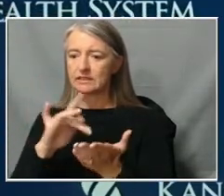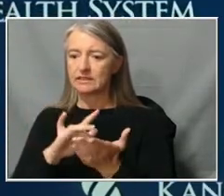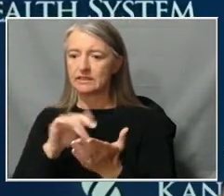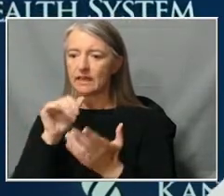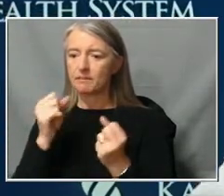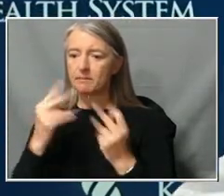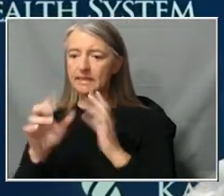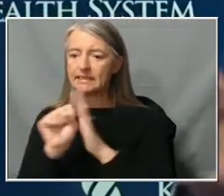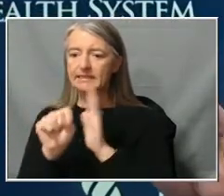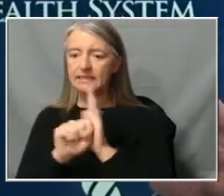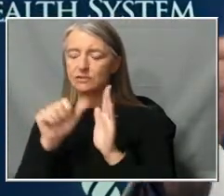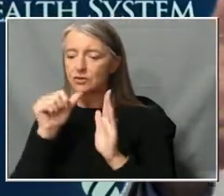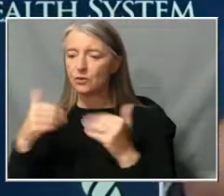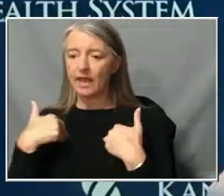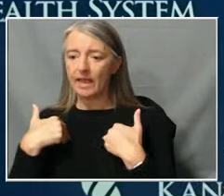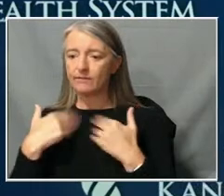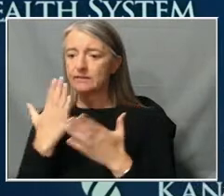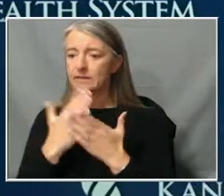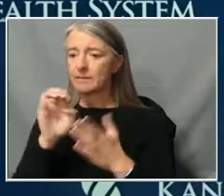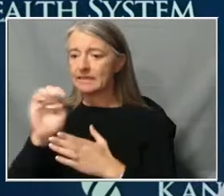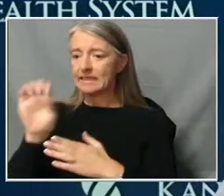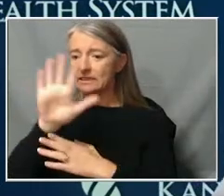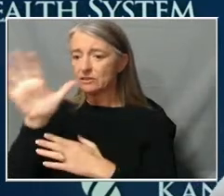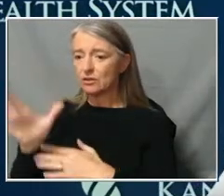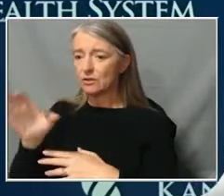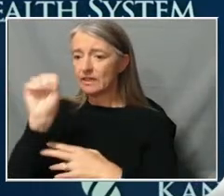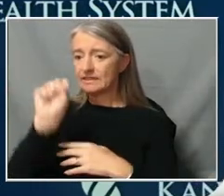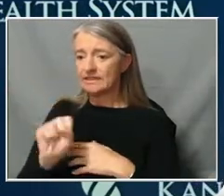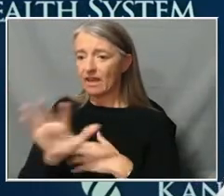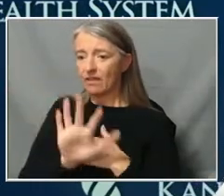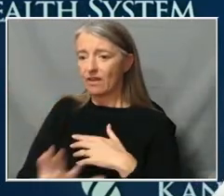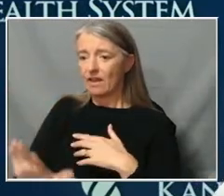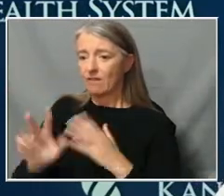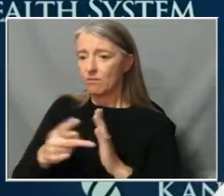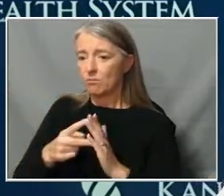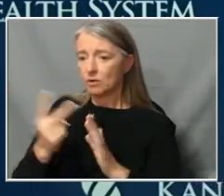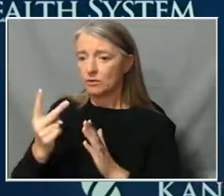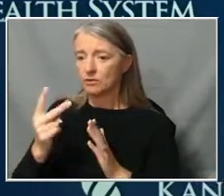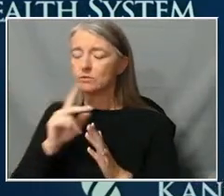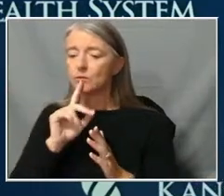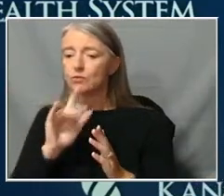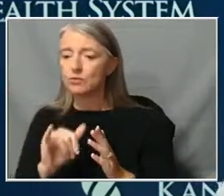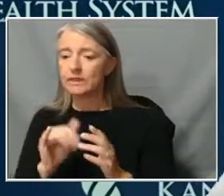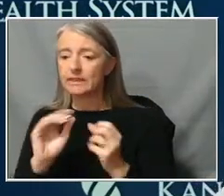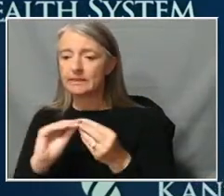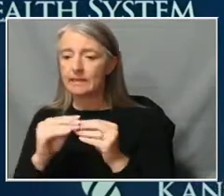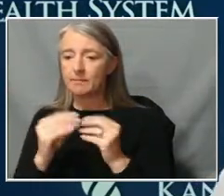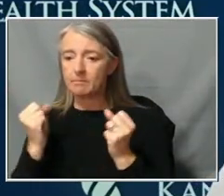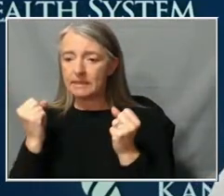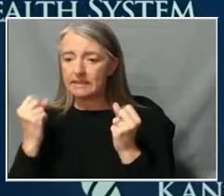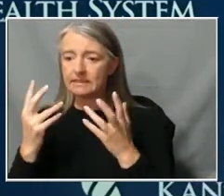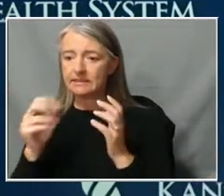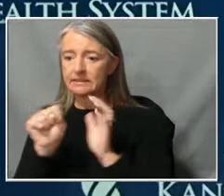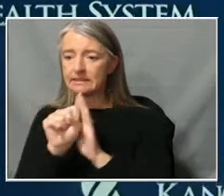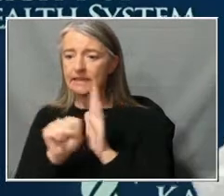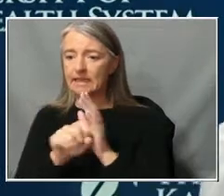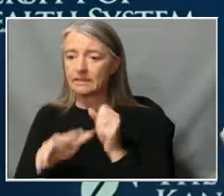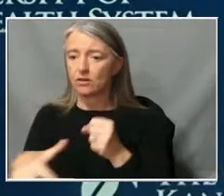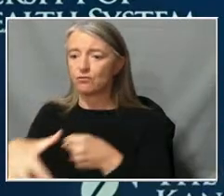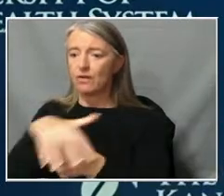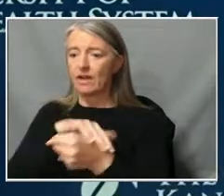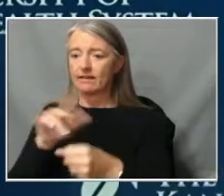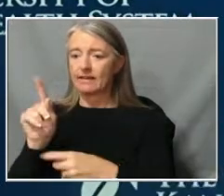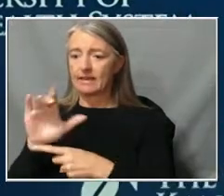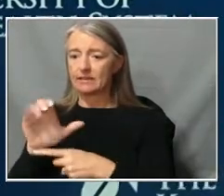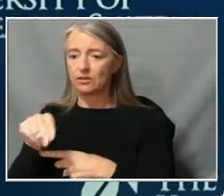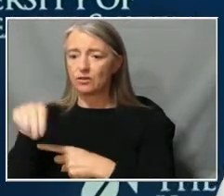Actually, some of the states on the East Coast and maybe the South have multiple. So there's really a number of states surrounding Kansas City, north